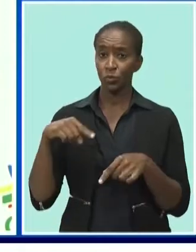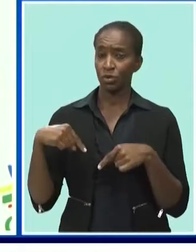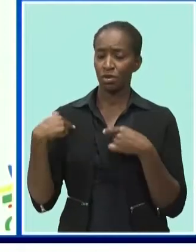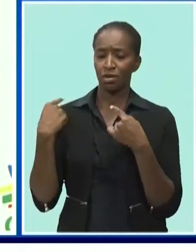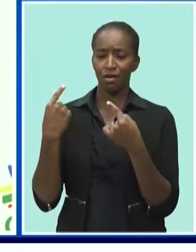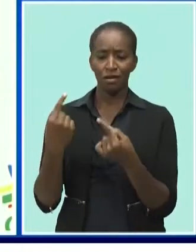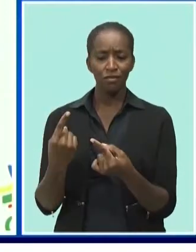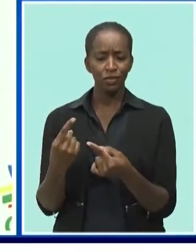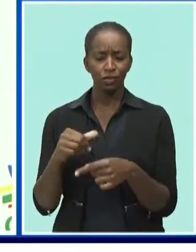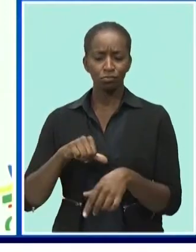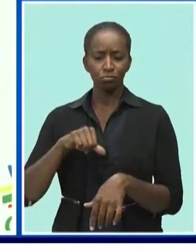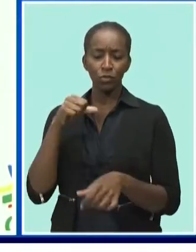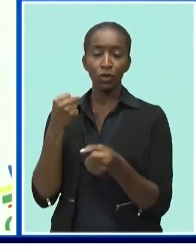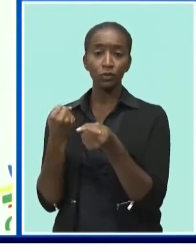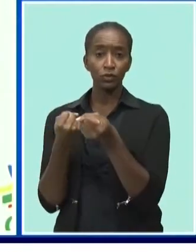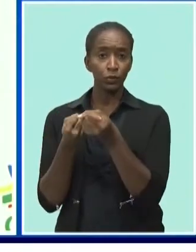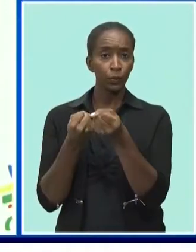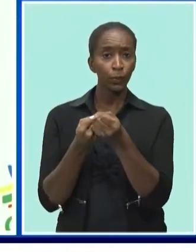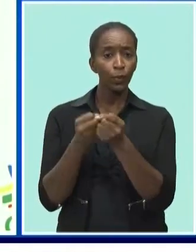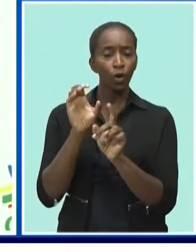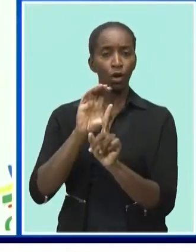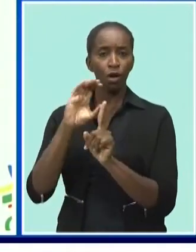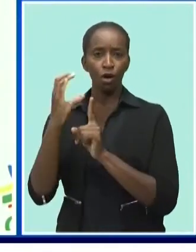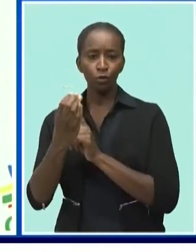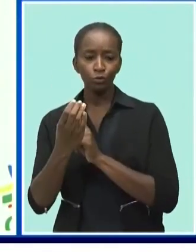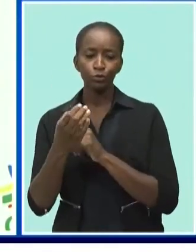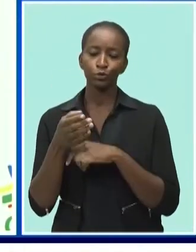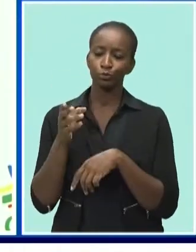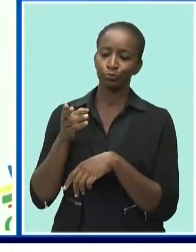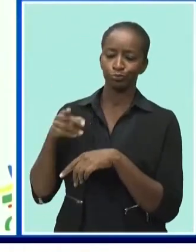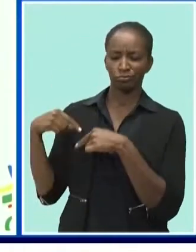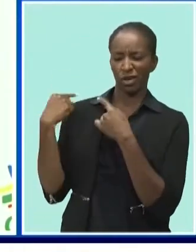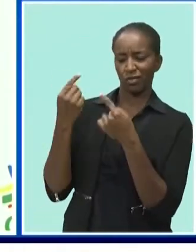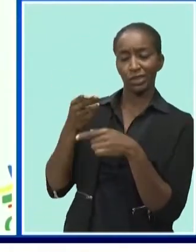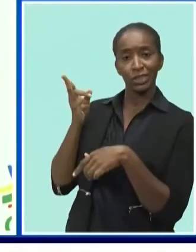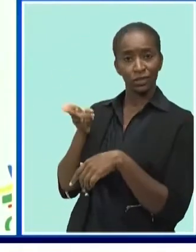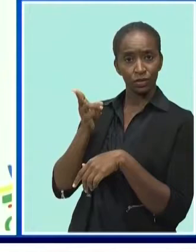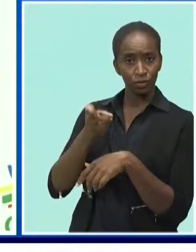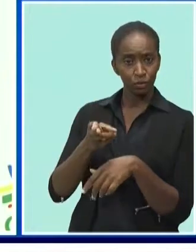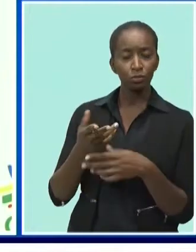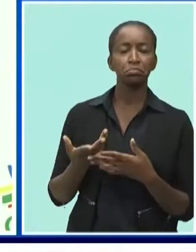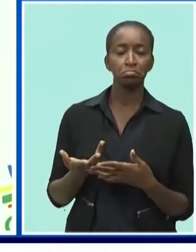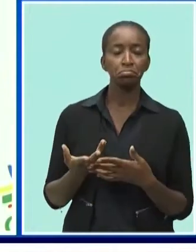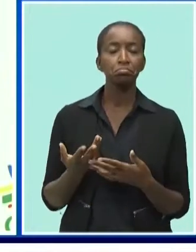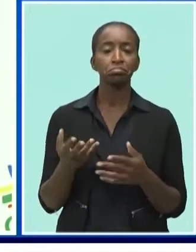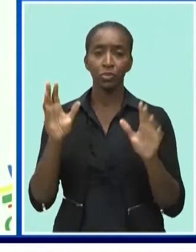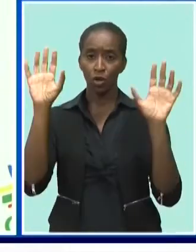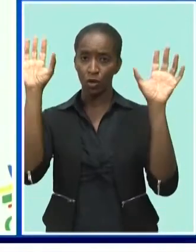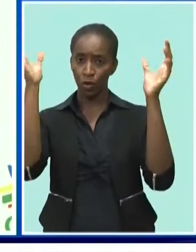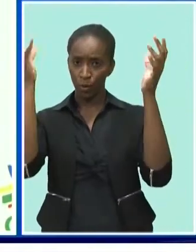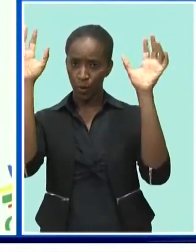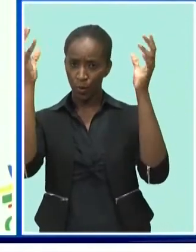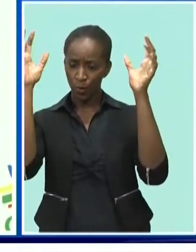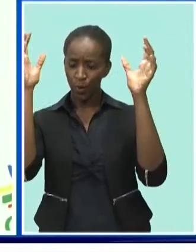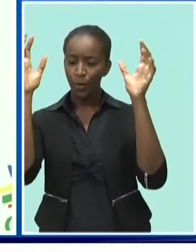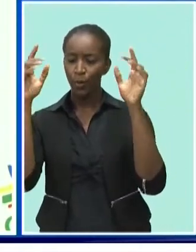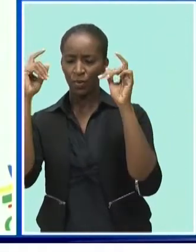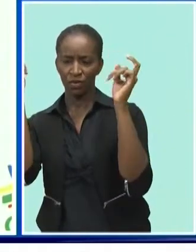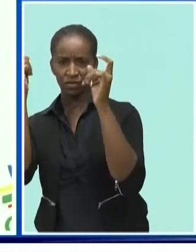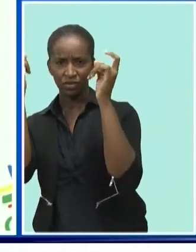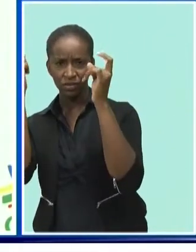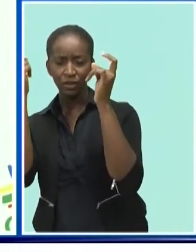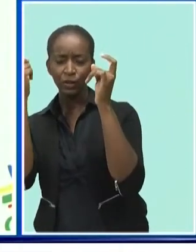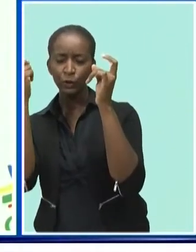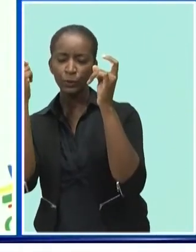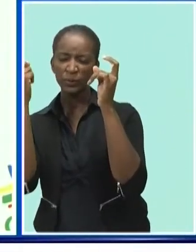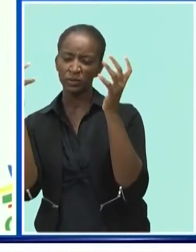and history, and for us, we see the Crop Over Festival as being aligned to our corporate social responsibility